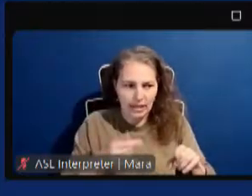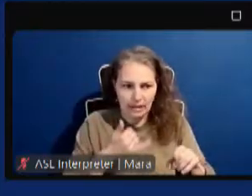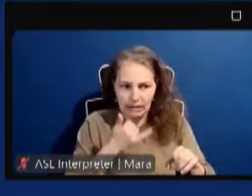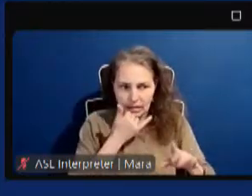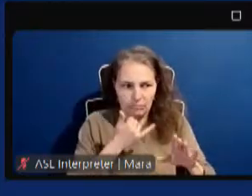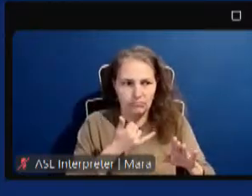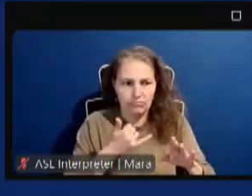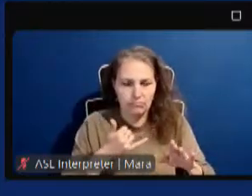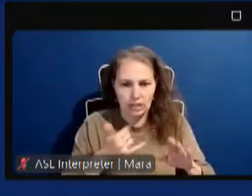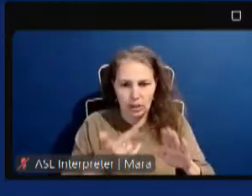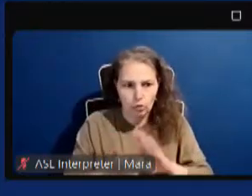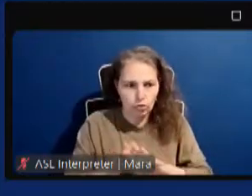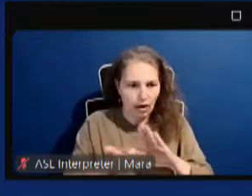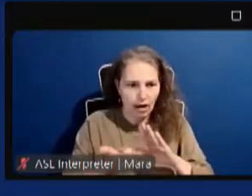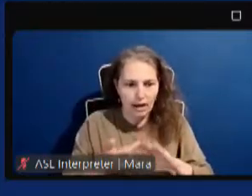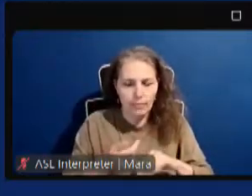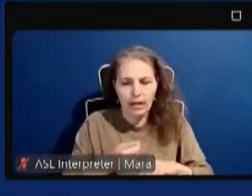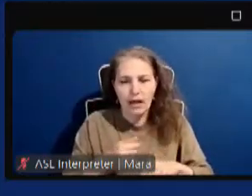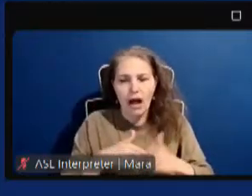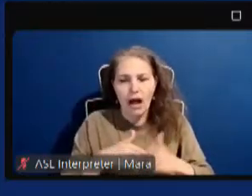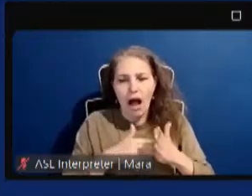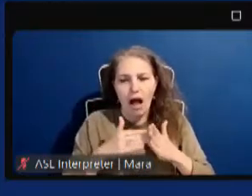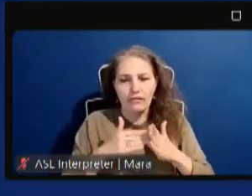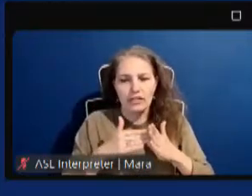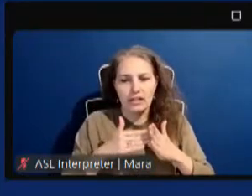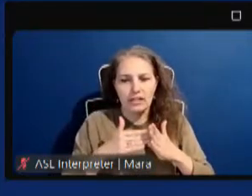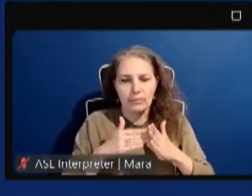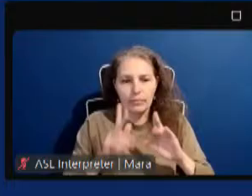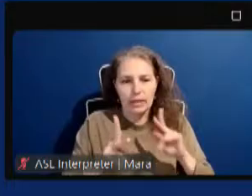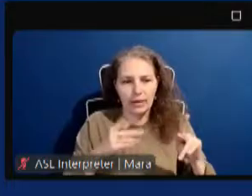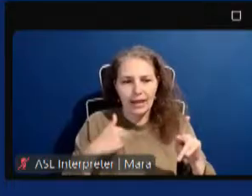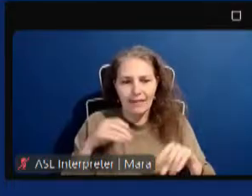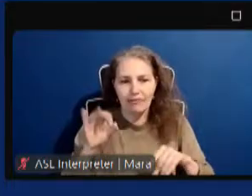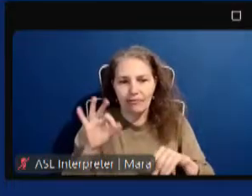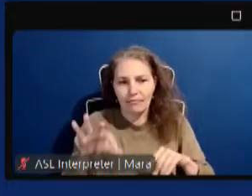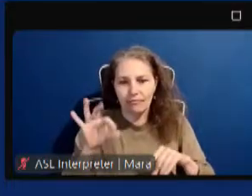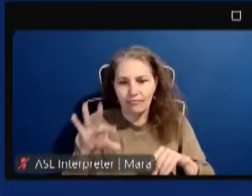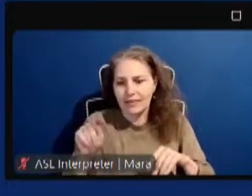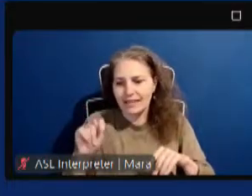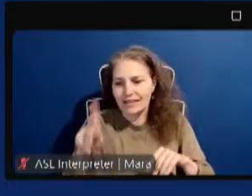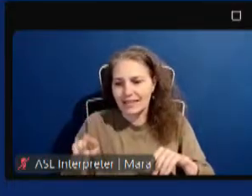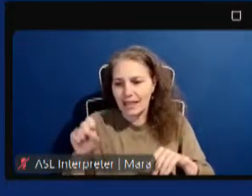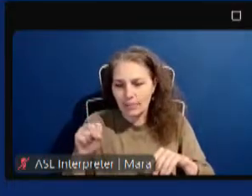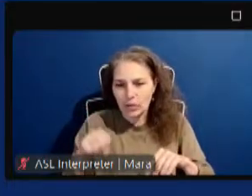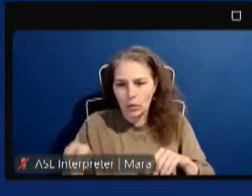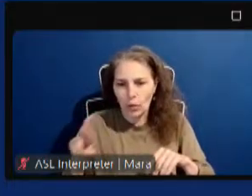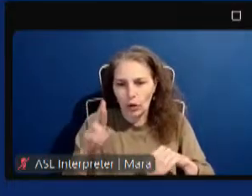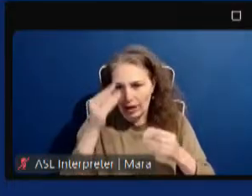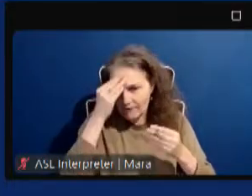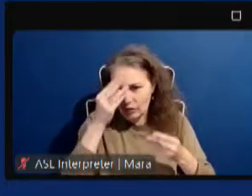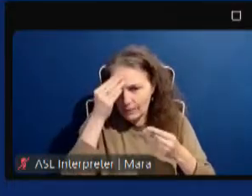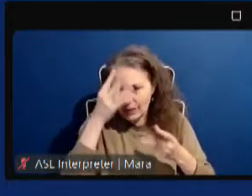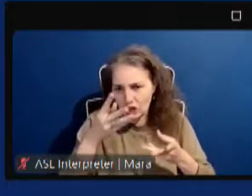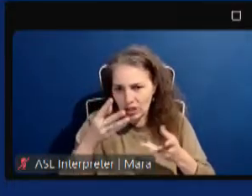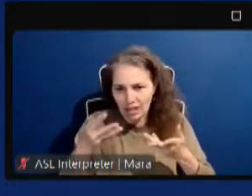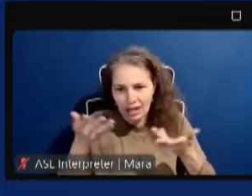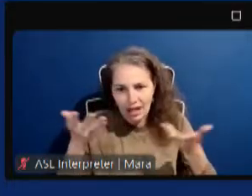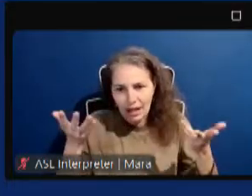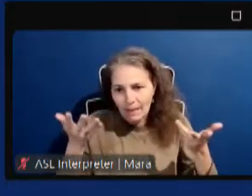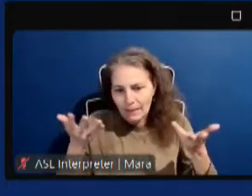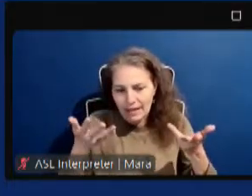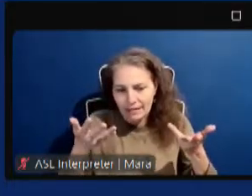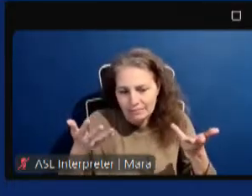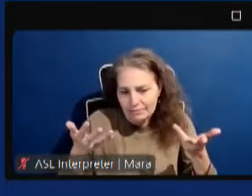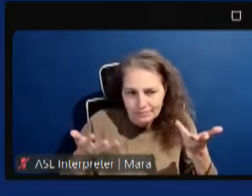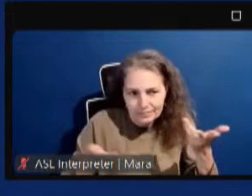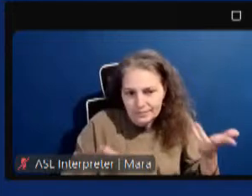crime. A lot of times we'll get people with tips. They'll have information to share. It may not result in necessarily a crime,